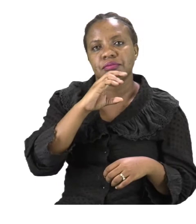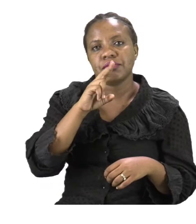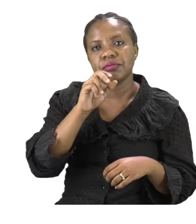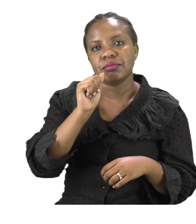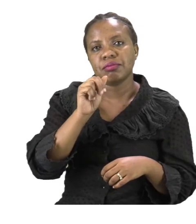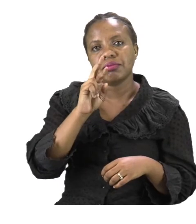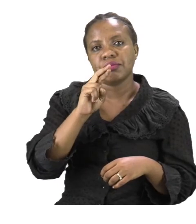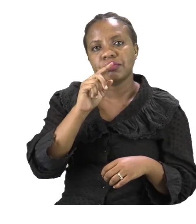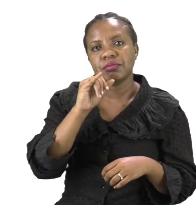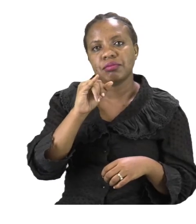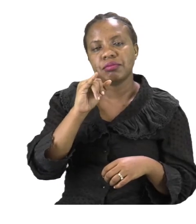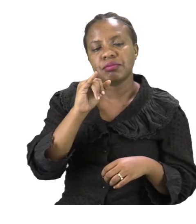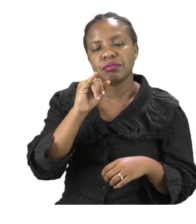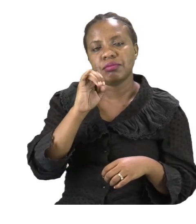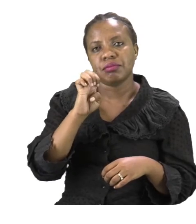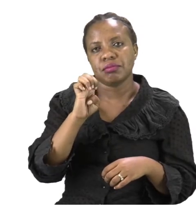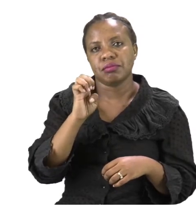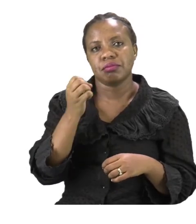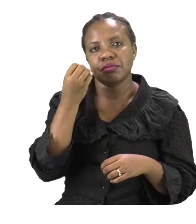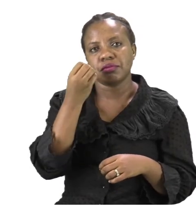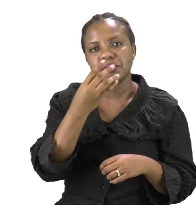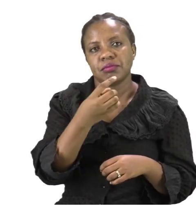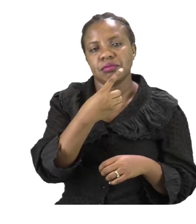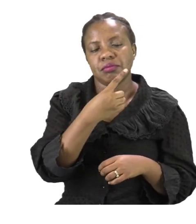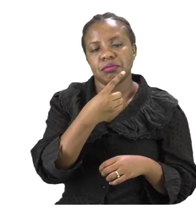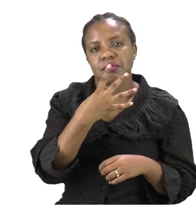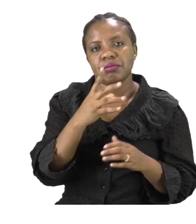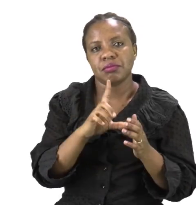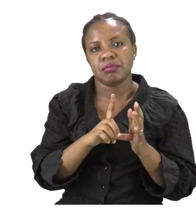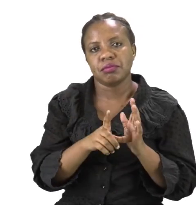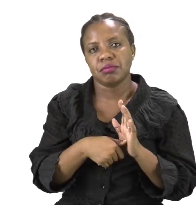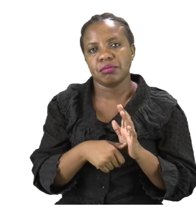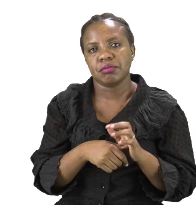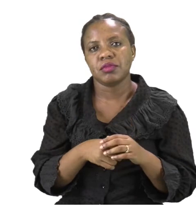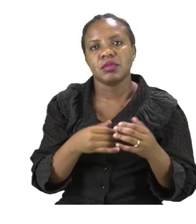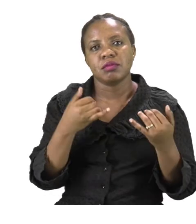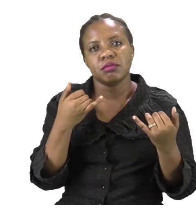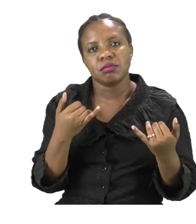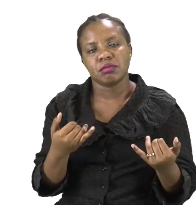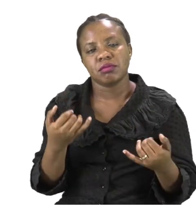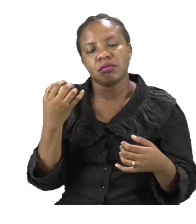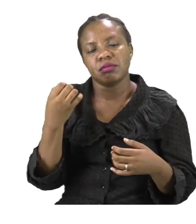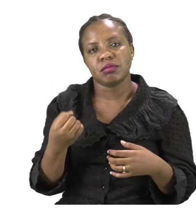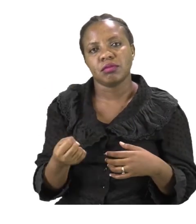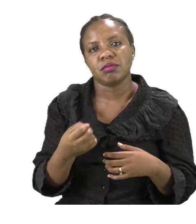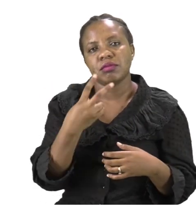15 minutes. Now they have 28 of